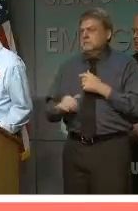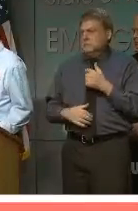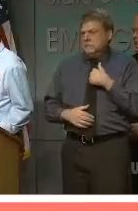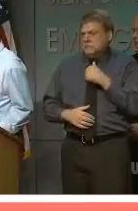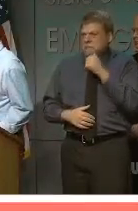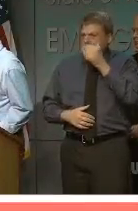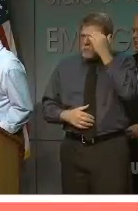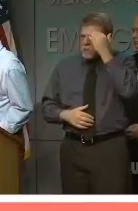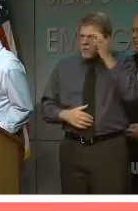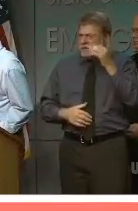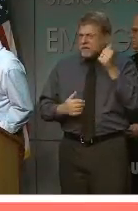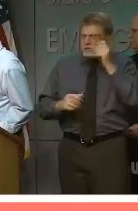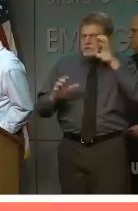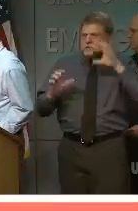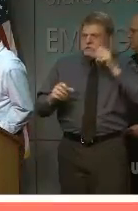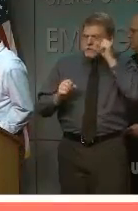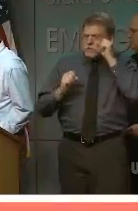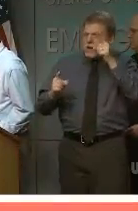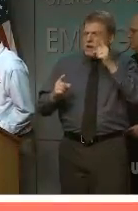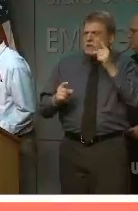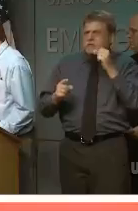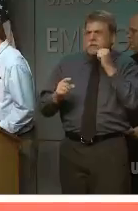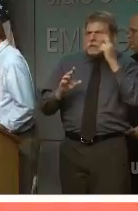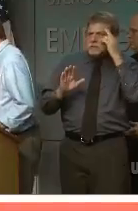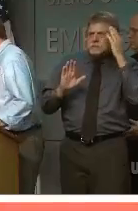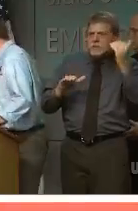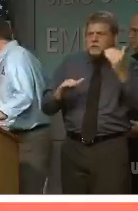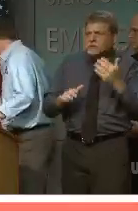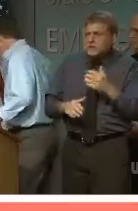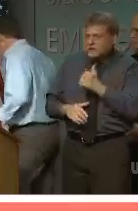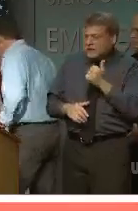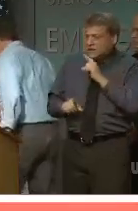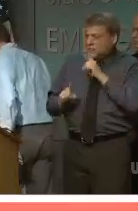that particular situation. Mike, do you have a comment on that?